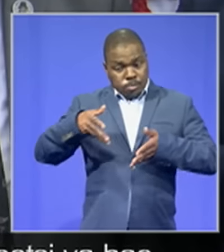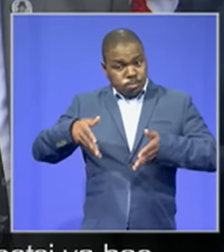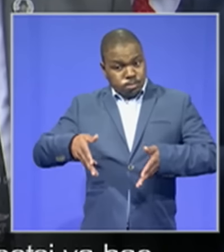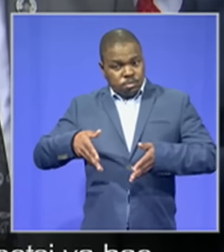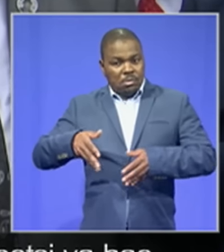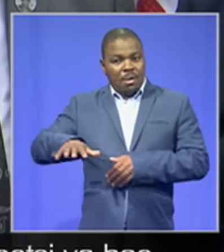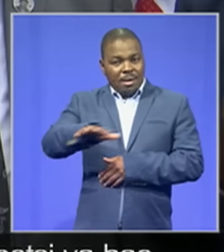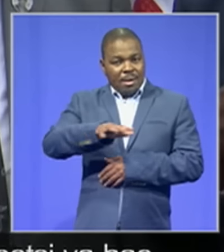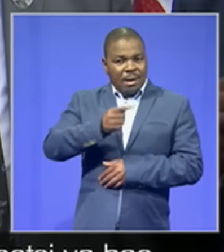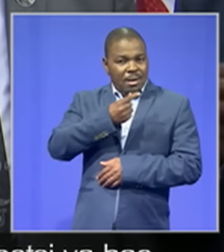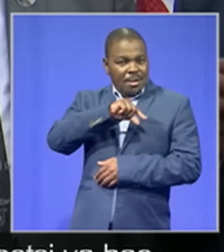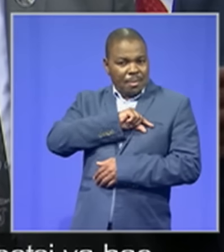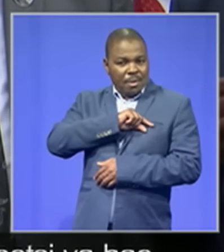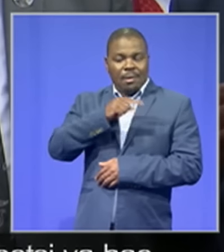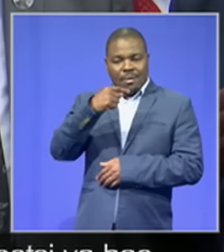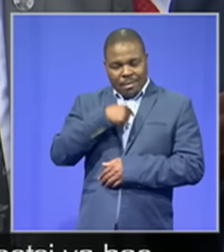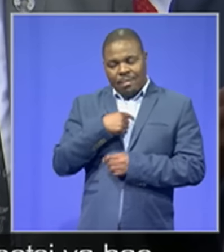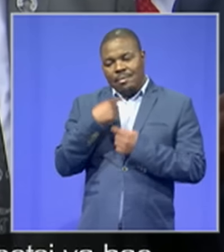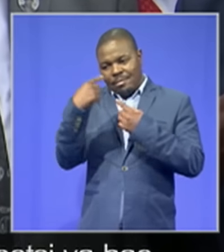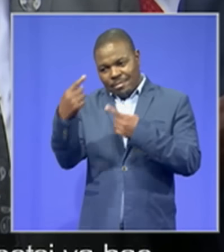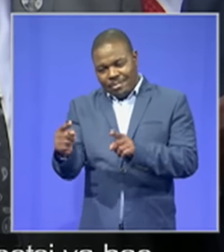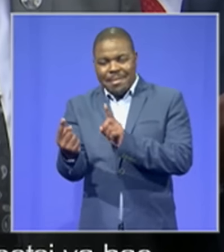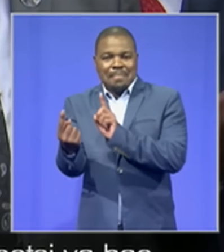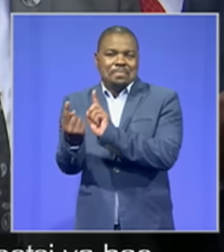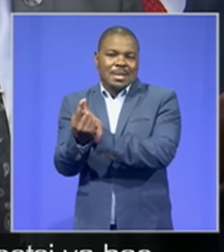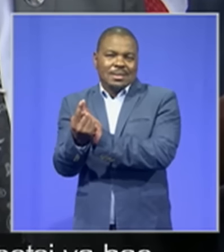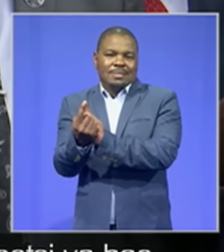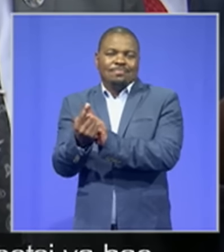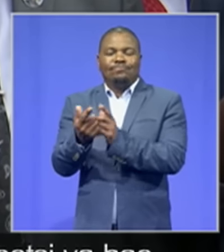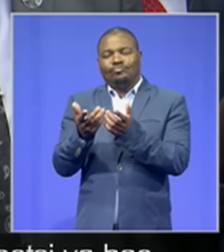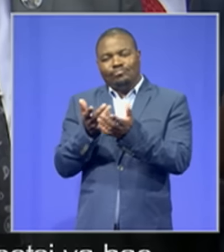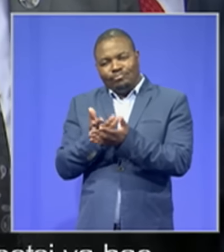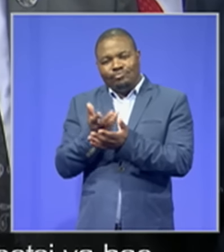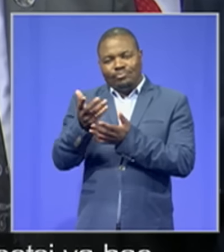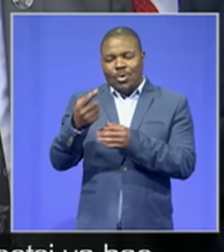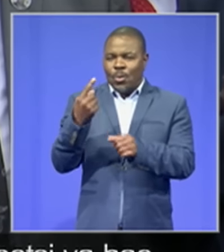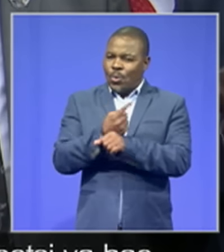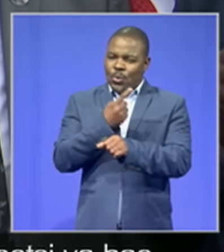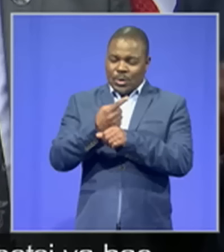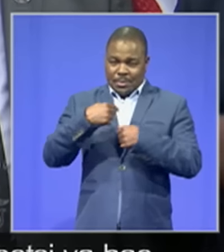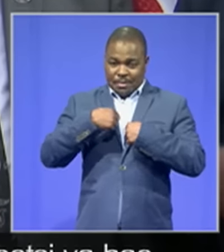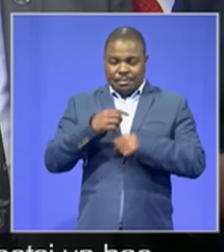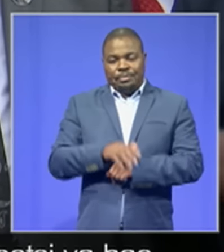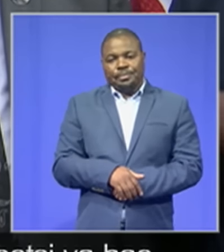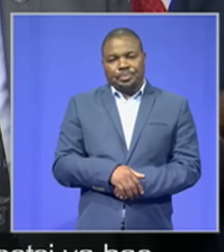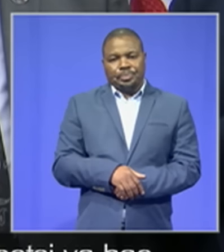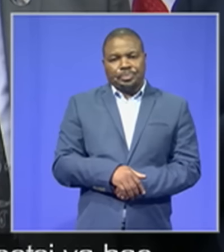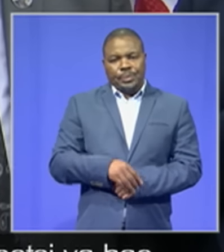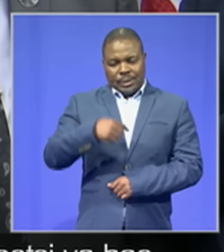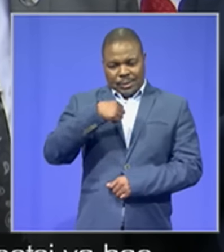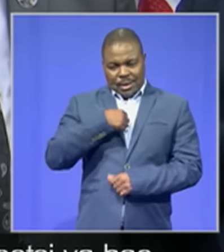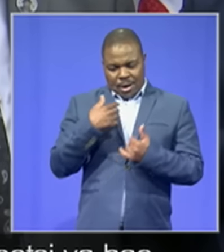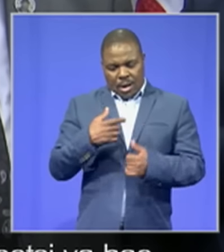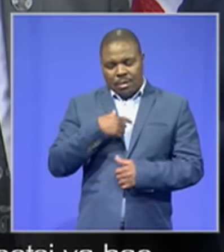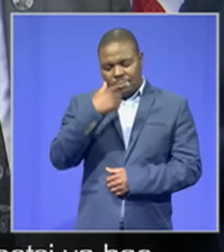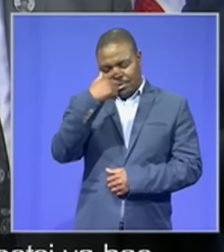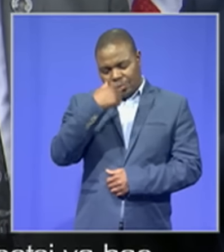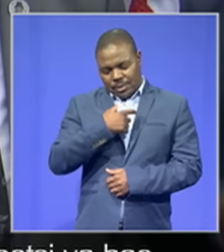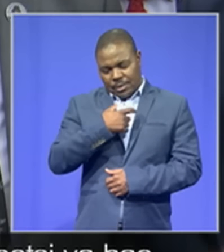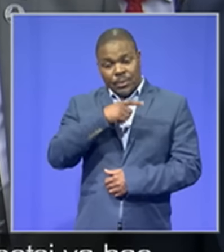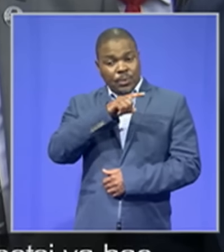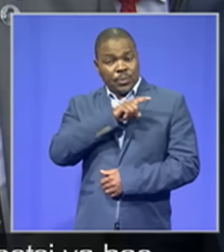in Gqeberha to come and see him and spend time with him. So I am saddened